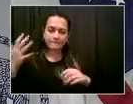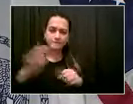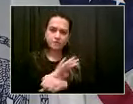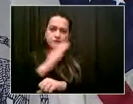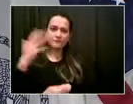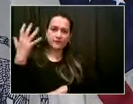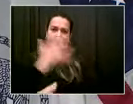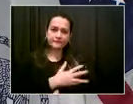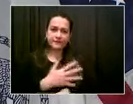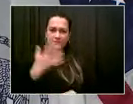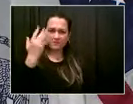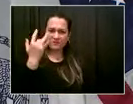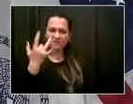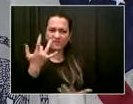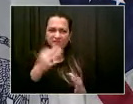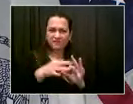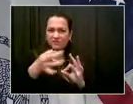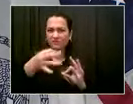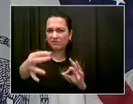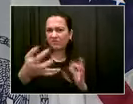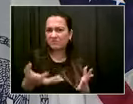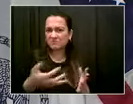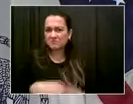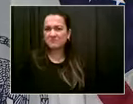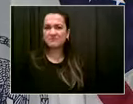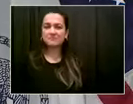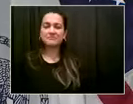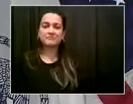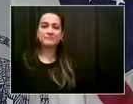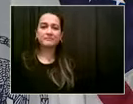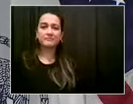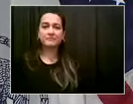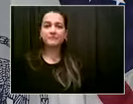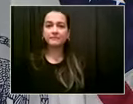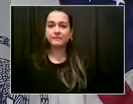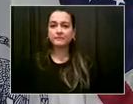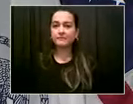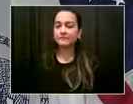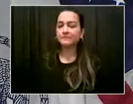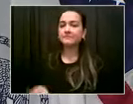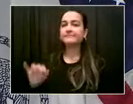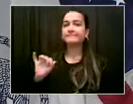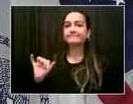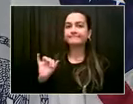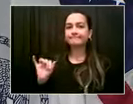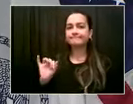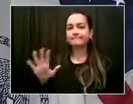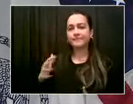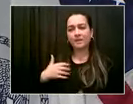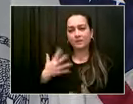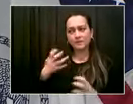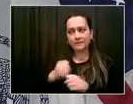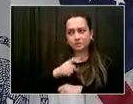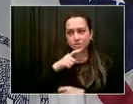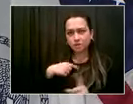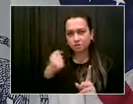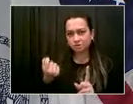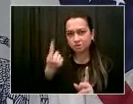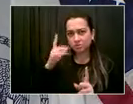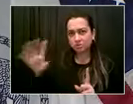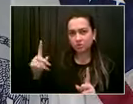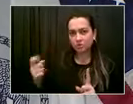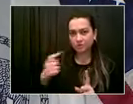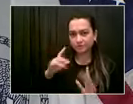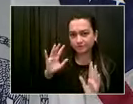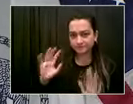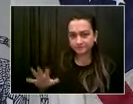clear. A lot of our high school students obviously are getting in-person instruction. There are parts of the days in some high